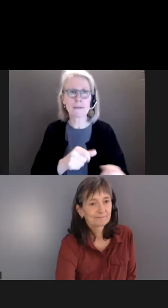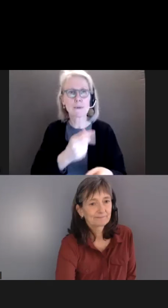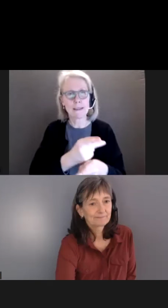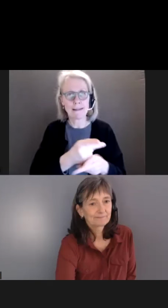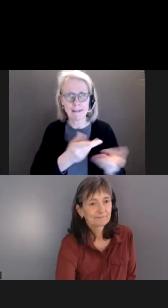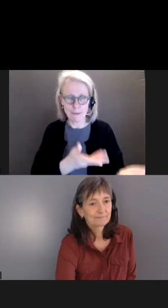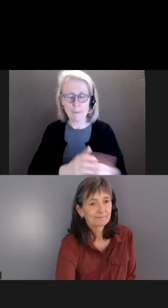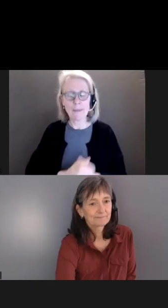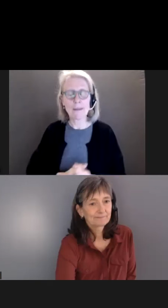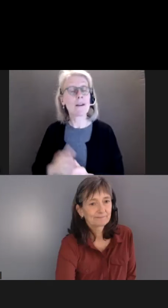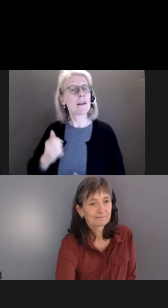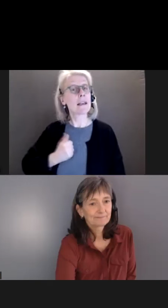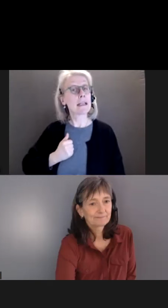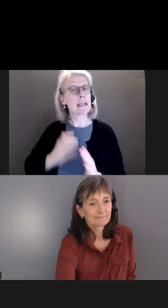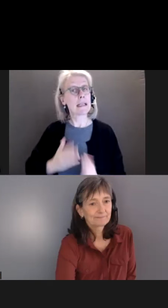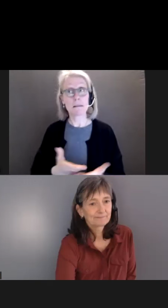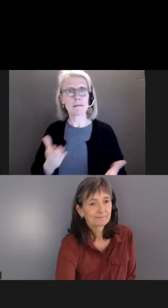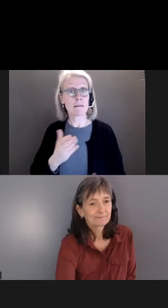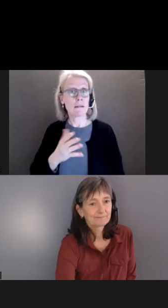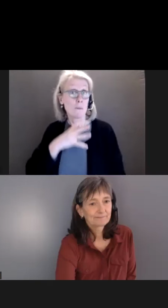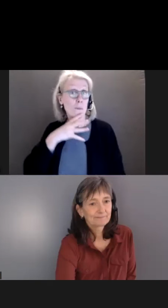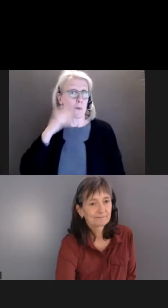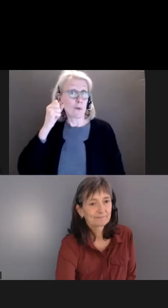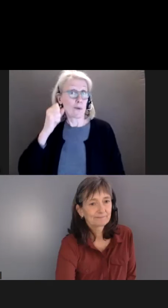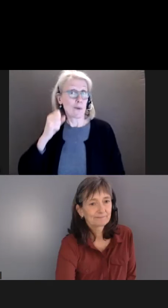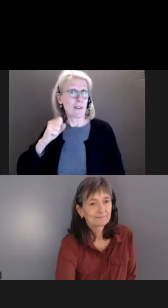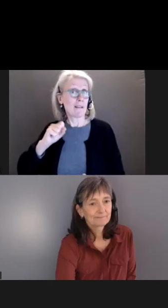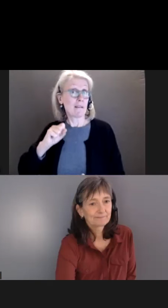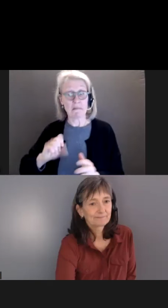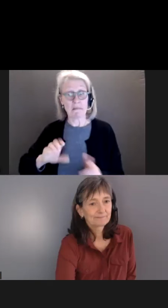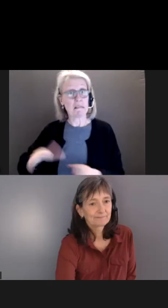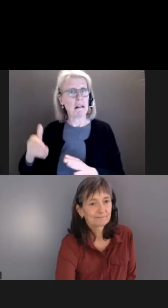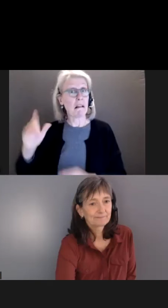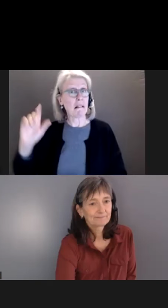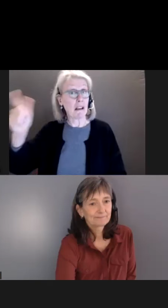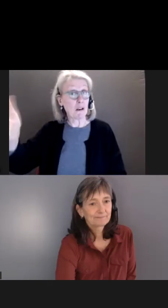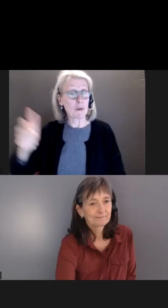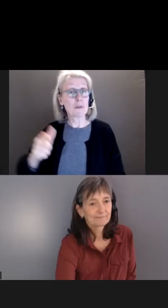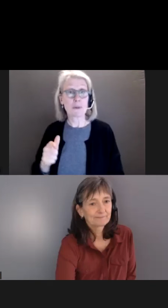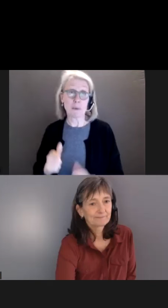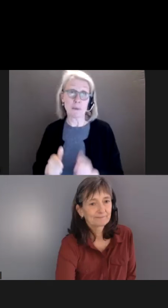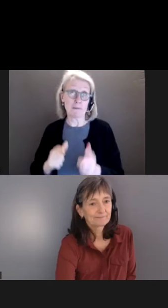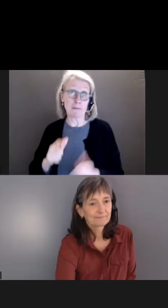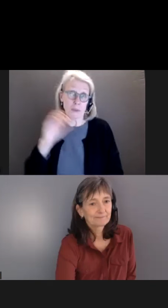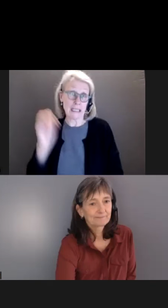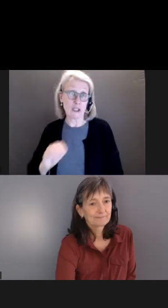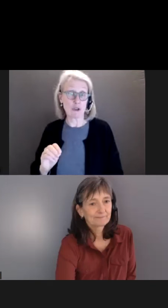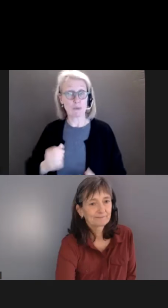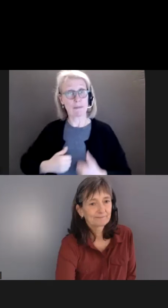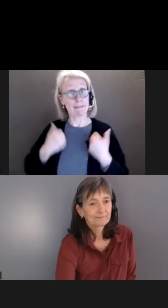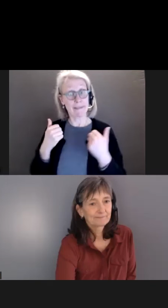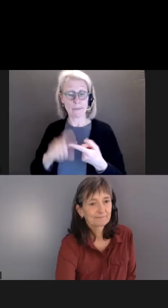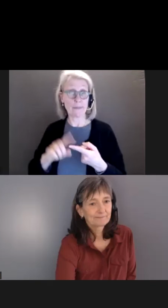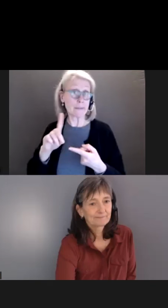because Canadians today are living longer than ever before, a larger portion of their later years will be spent living with